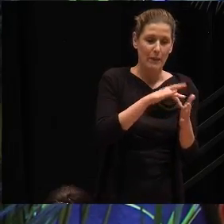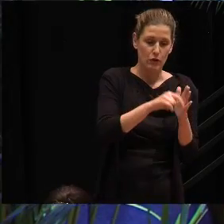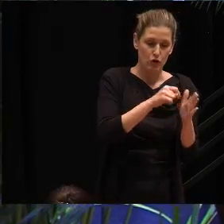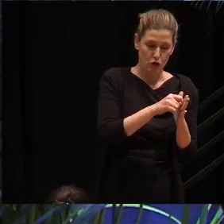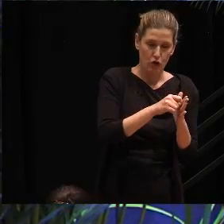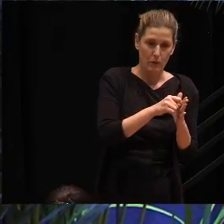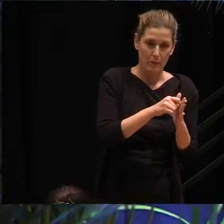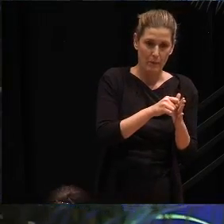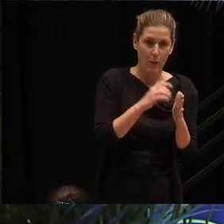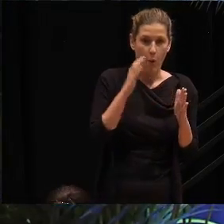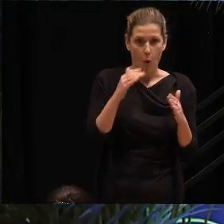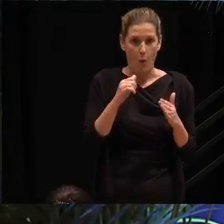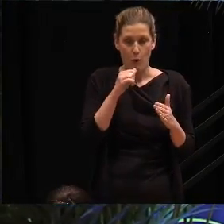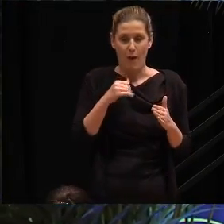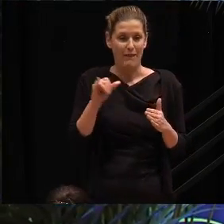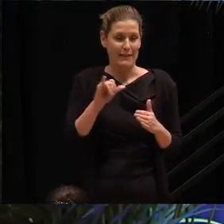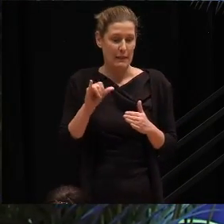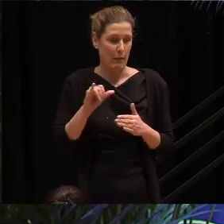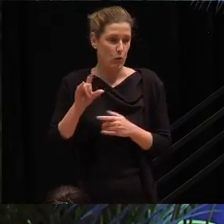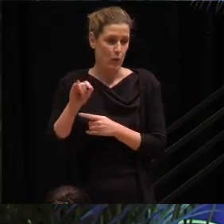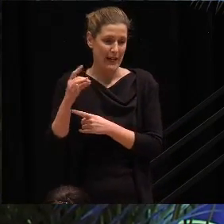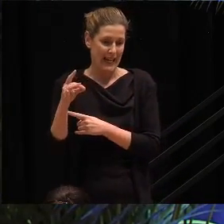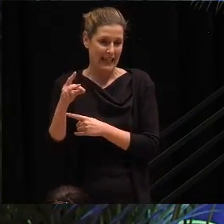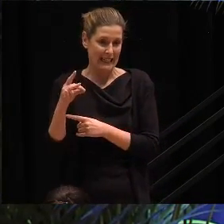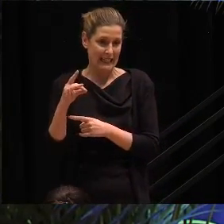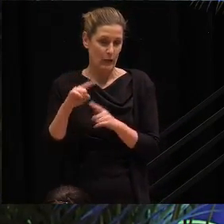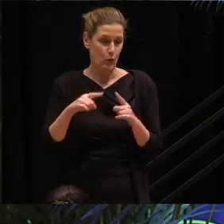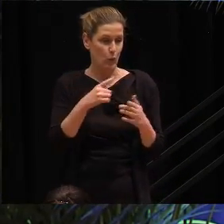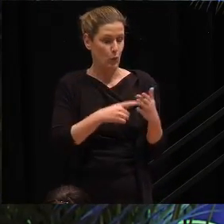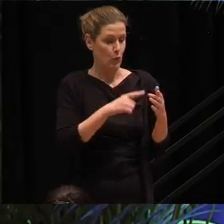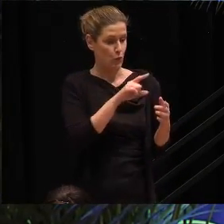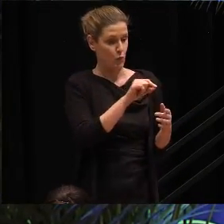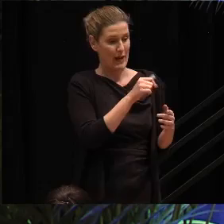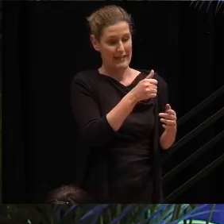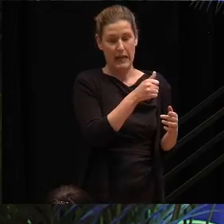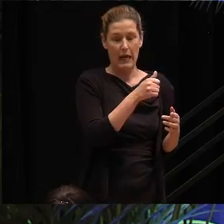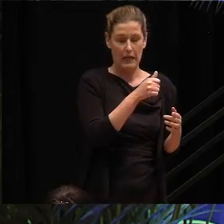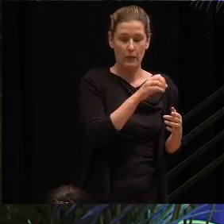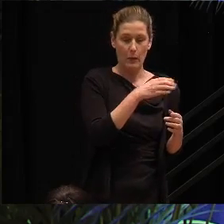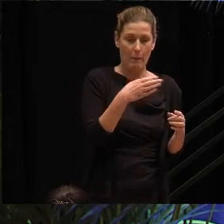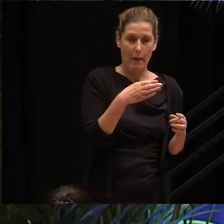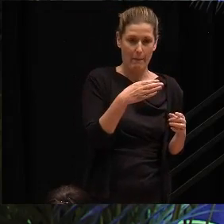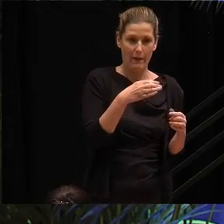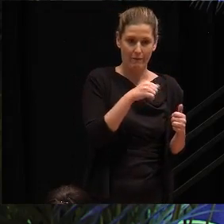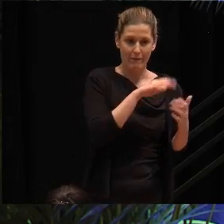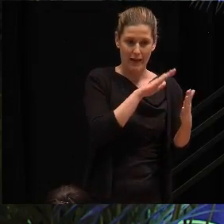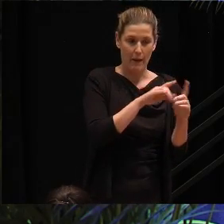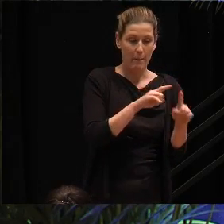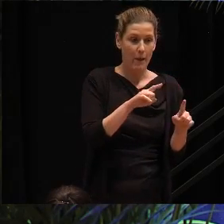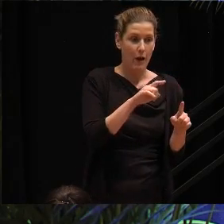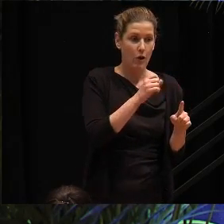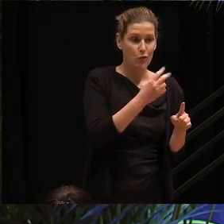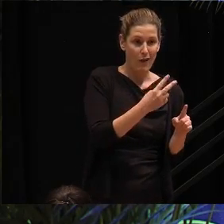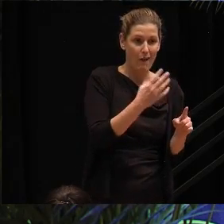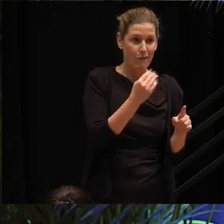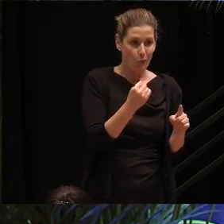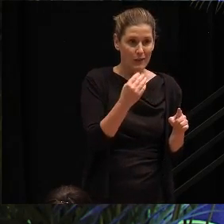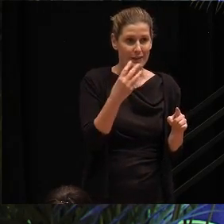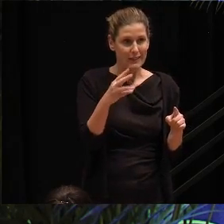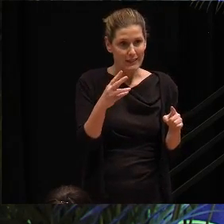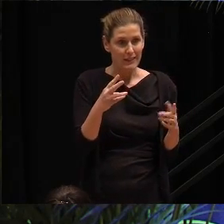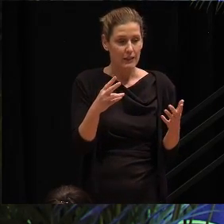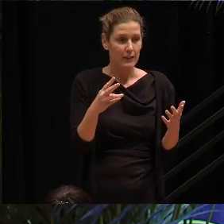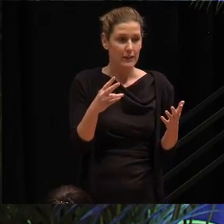same, similar in 2018 to what he faced. But in 2012, 14, and 16, I mean,